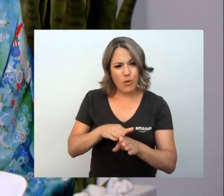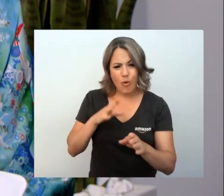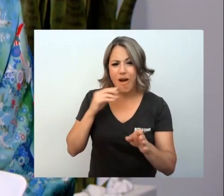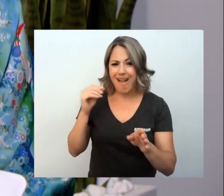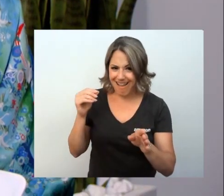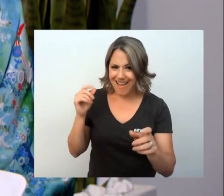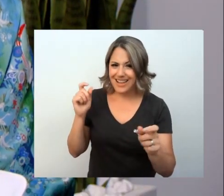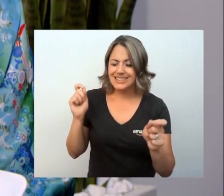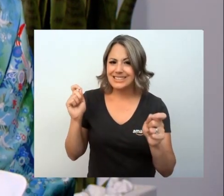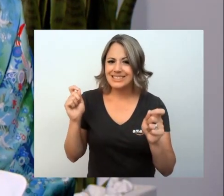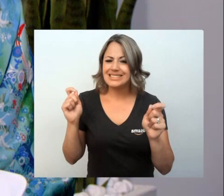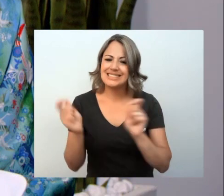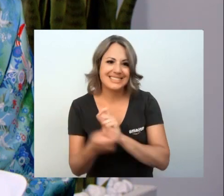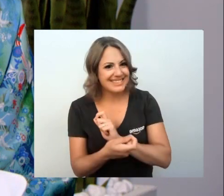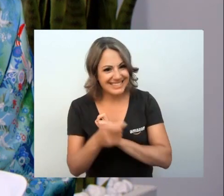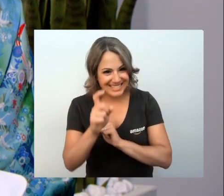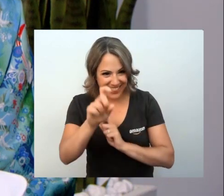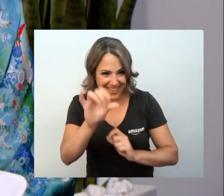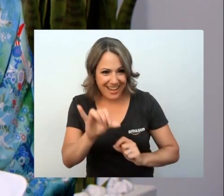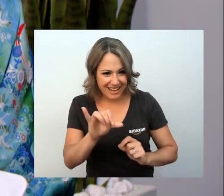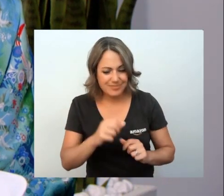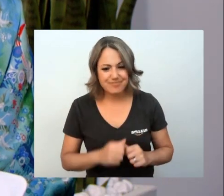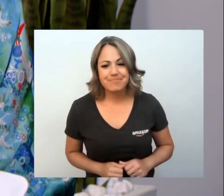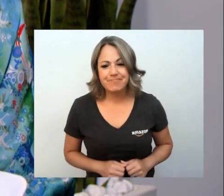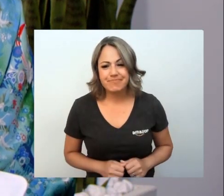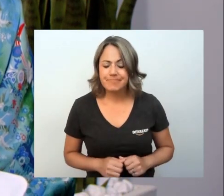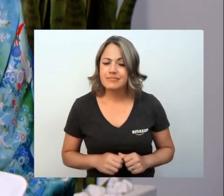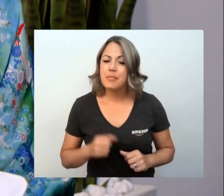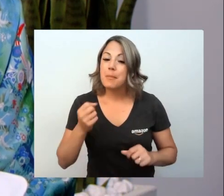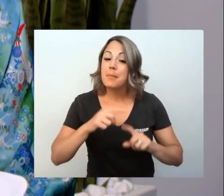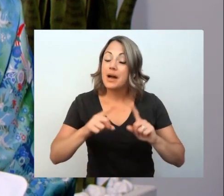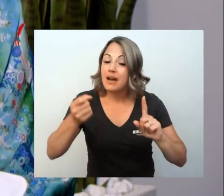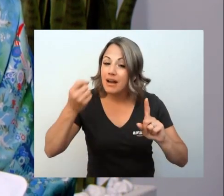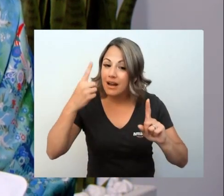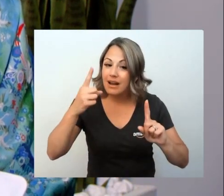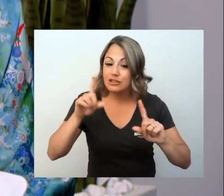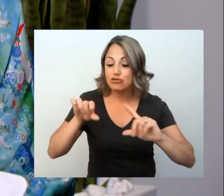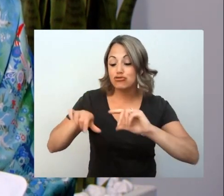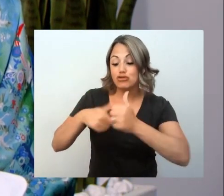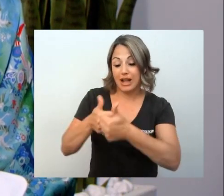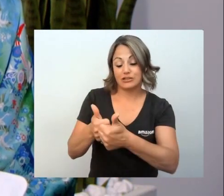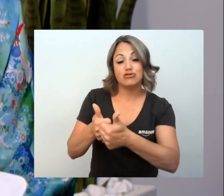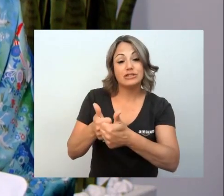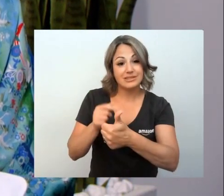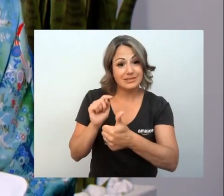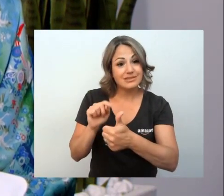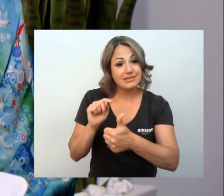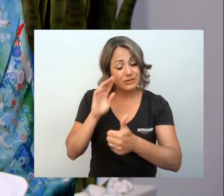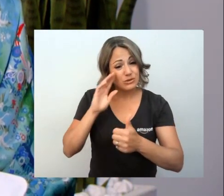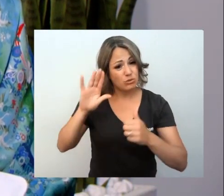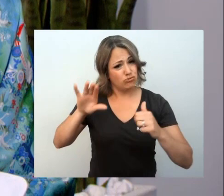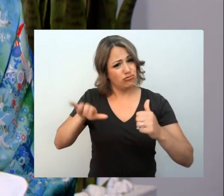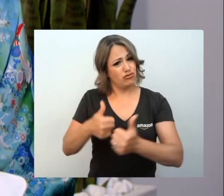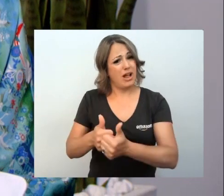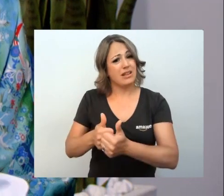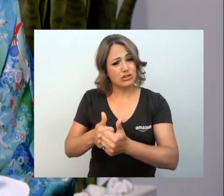And the thing about challenges is, you know, challenges or obstacles present